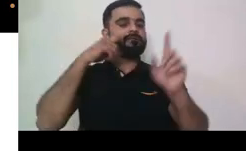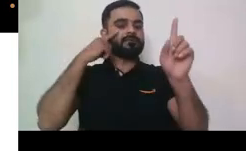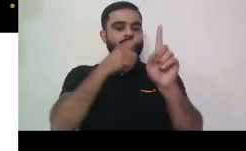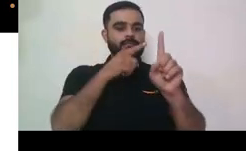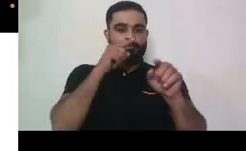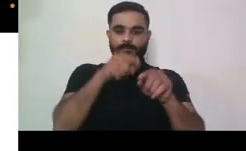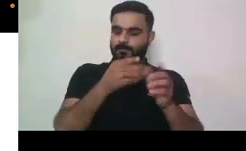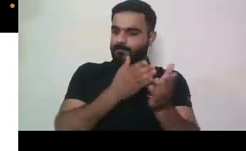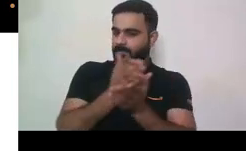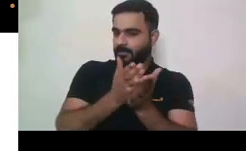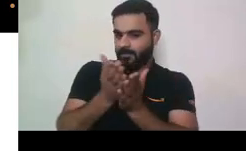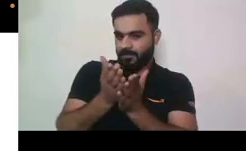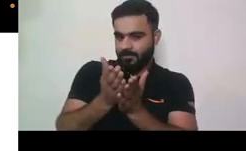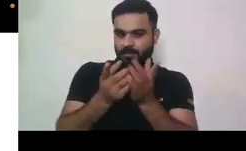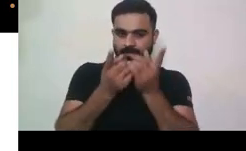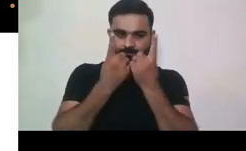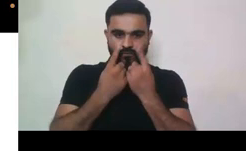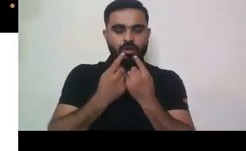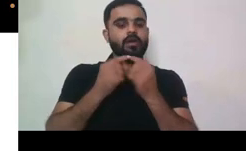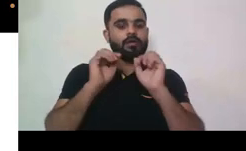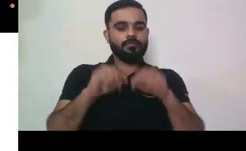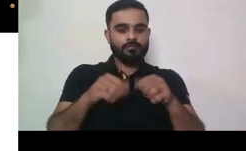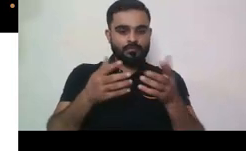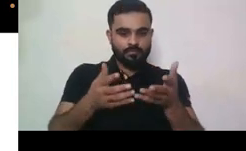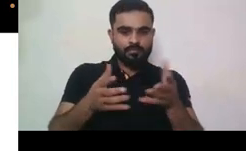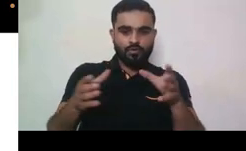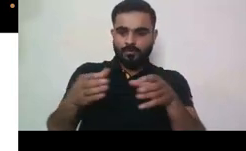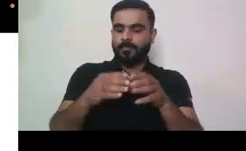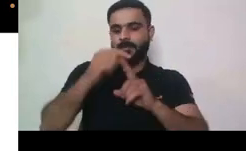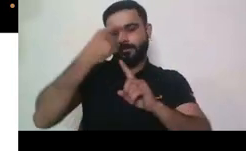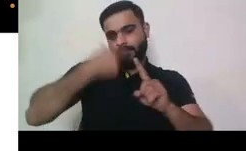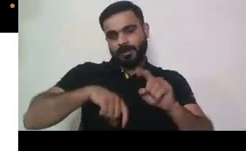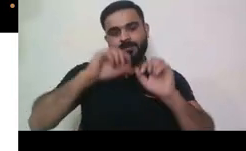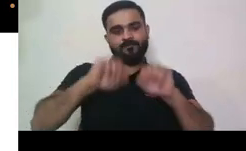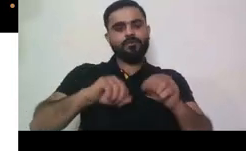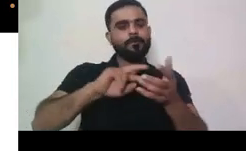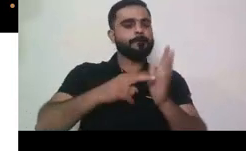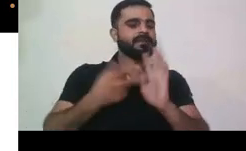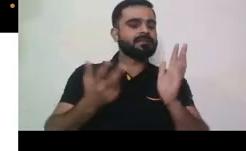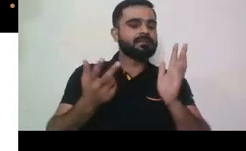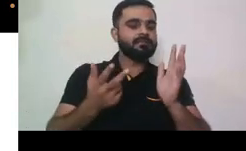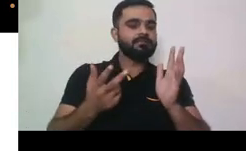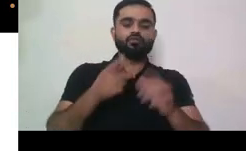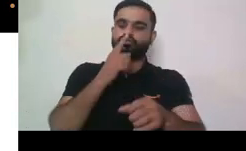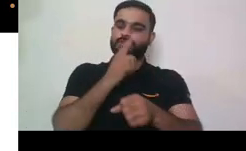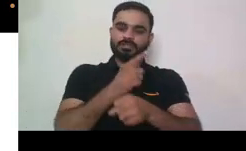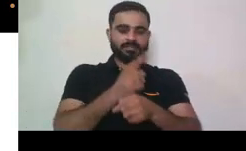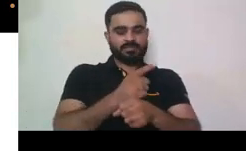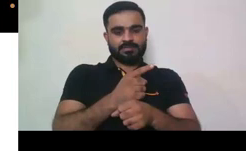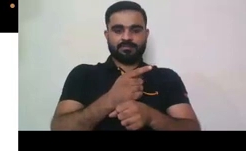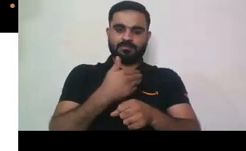this way also, we can evaluate our group as well as by evaluating personally. Personally, I means as a teacher, when I